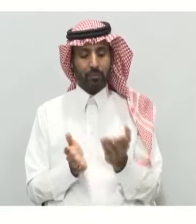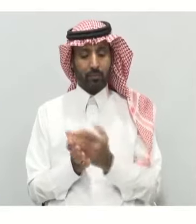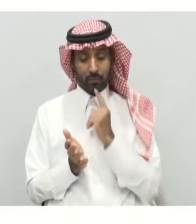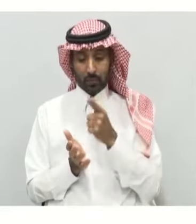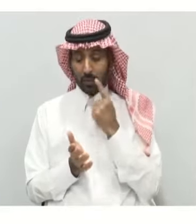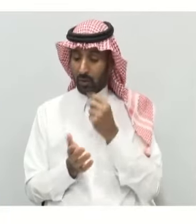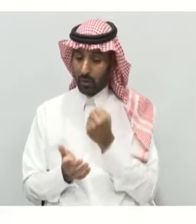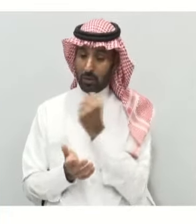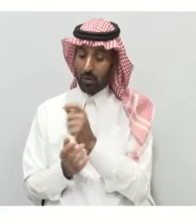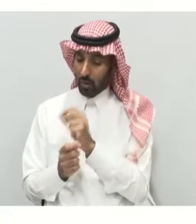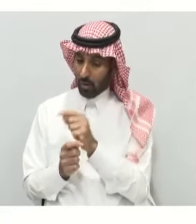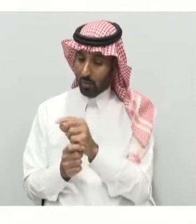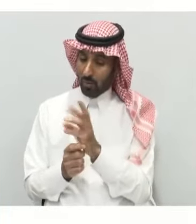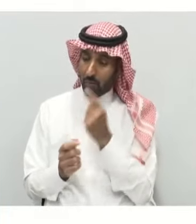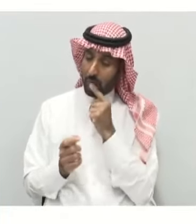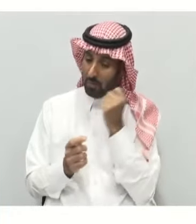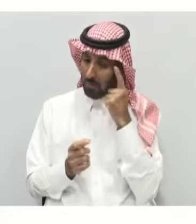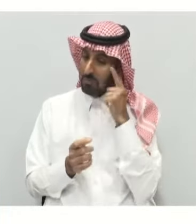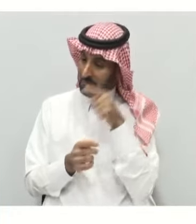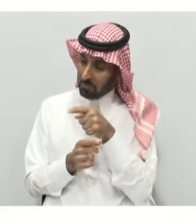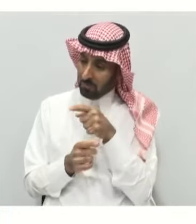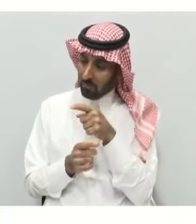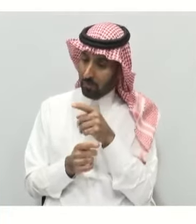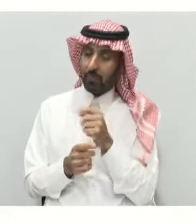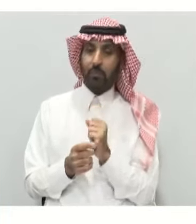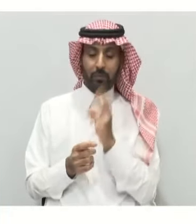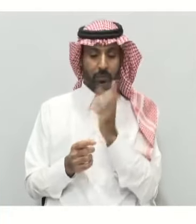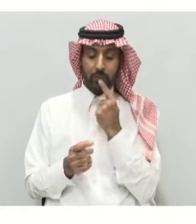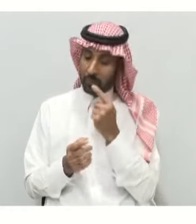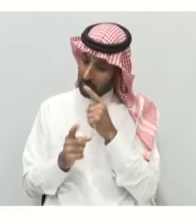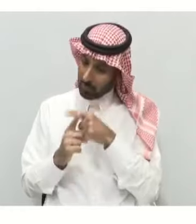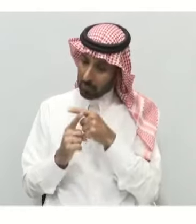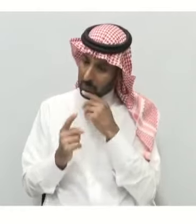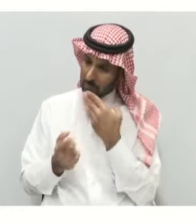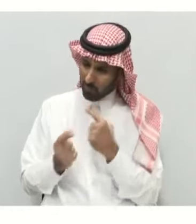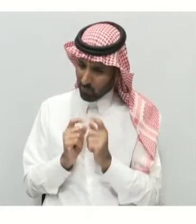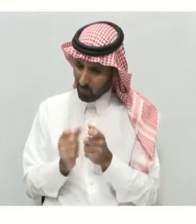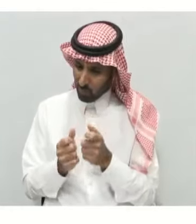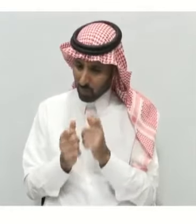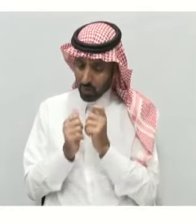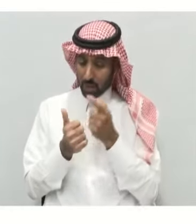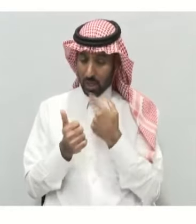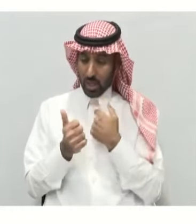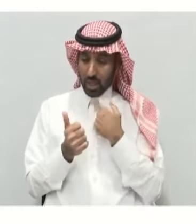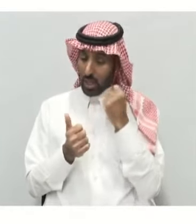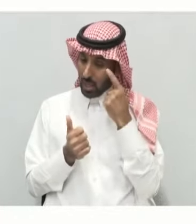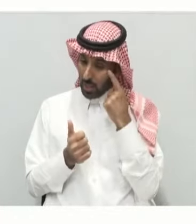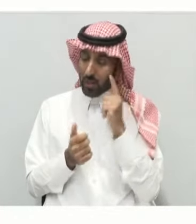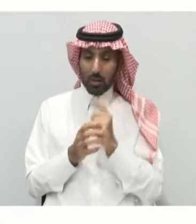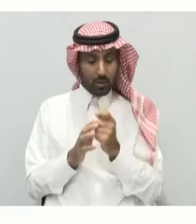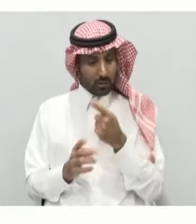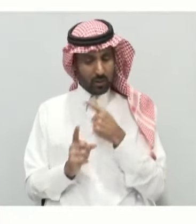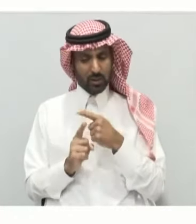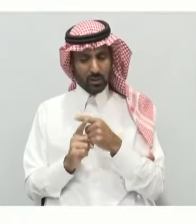I gave my opinion about this and I said, I think math is challenging. I think